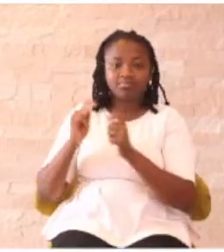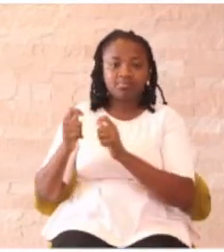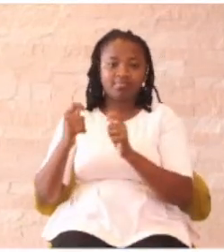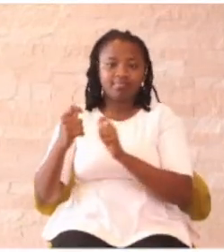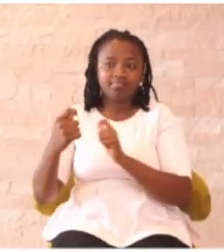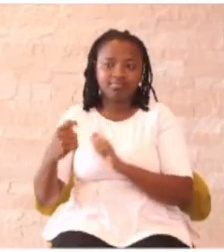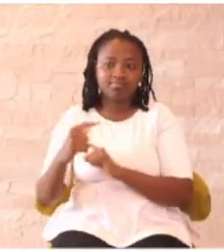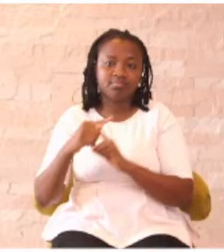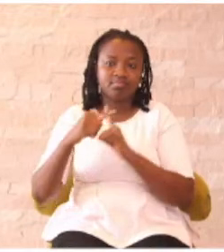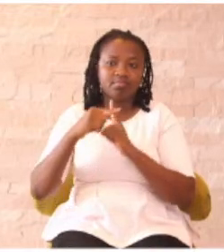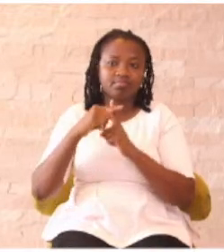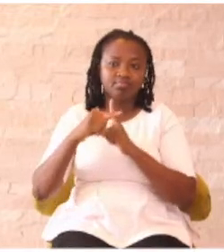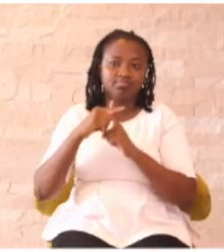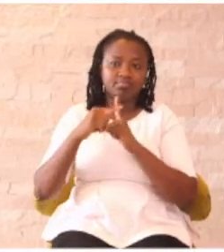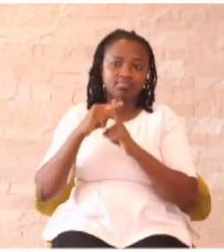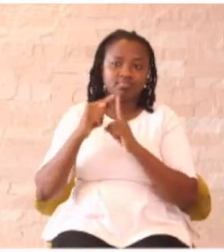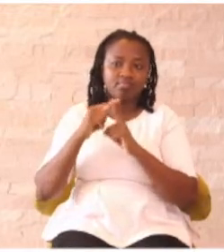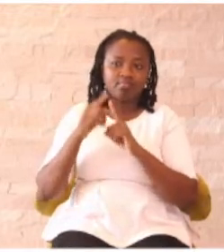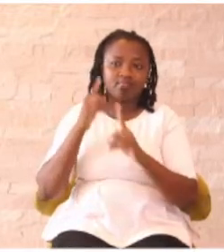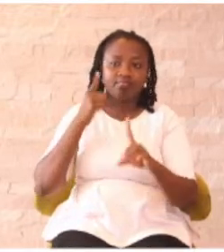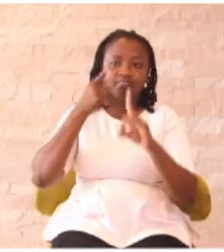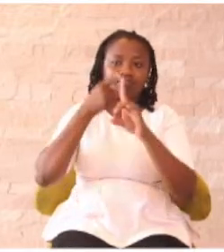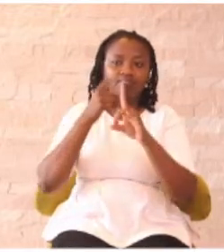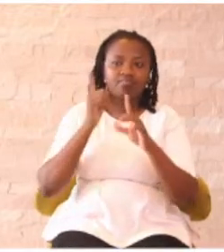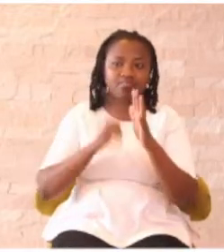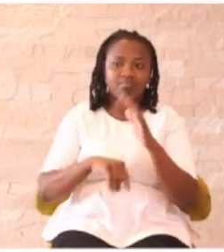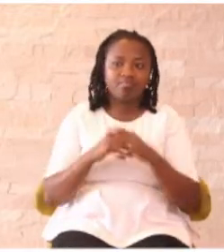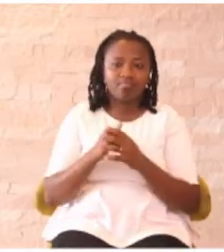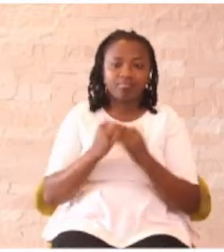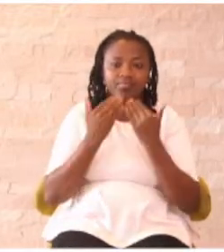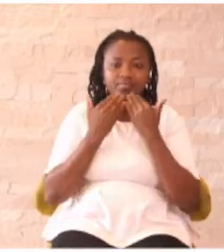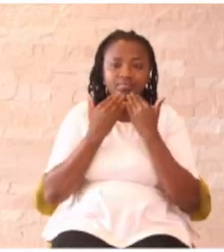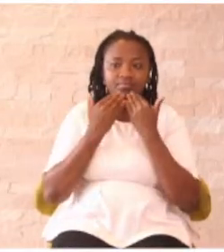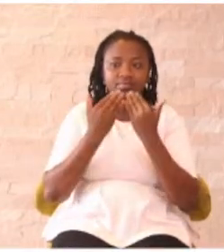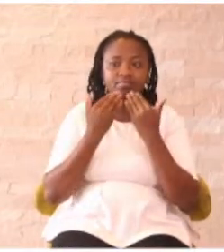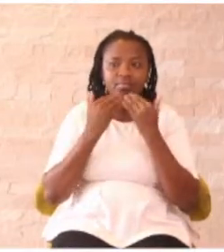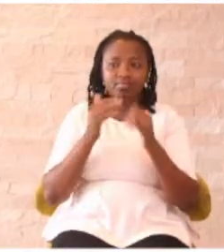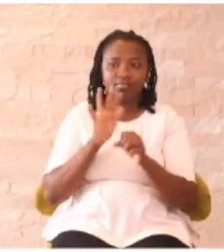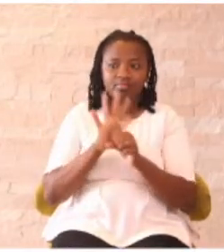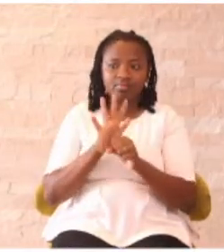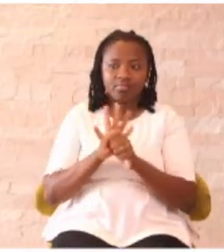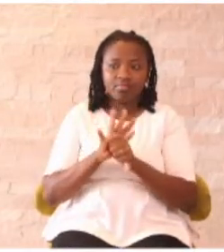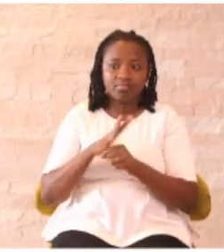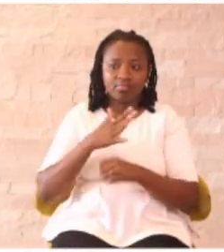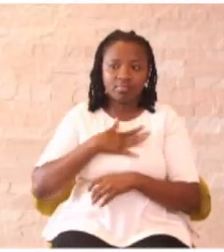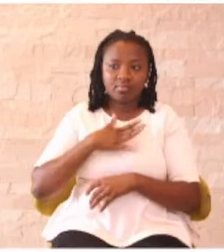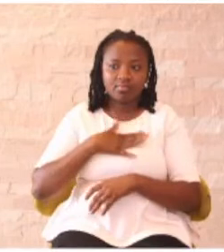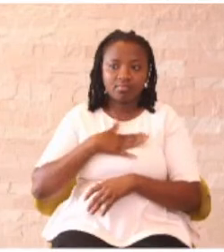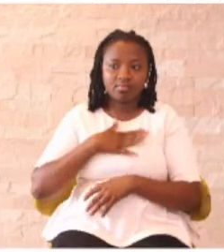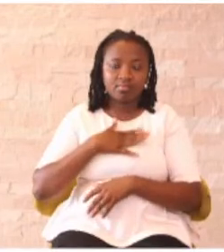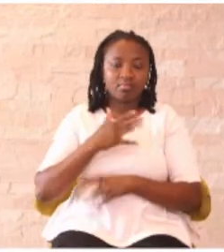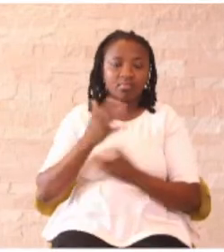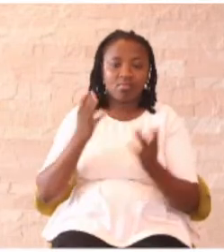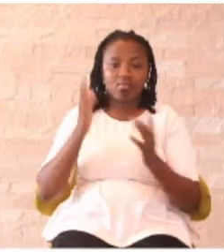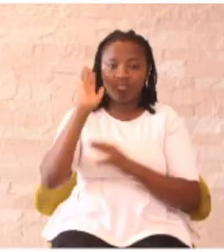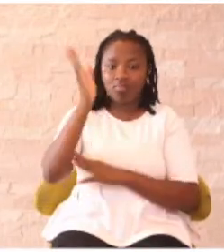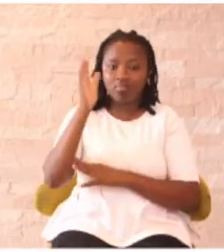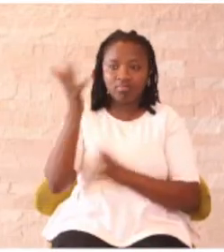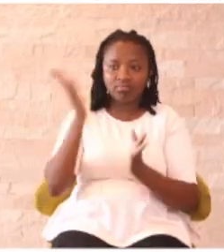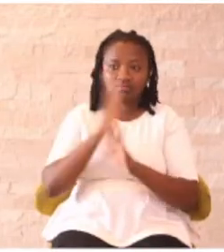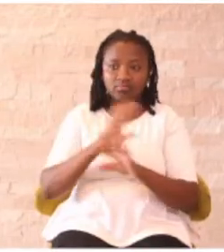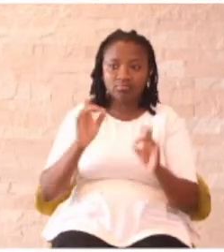positively towards it. Thank you very much. Our presentation is ended up here. If we have